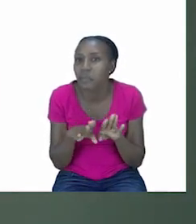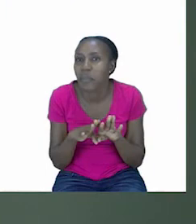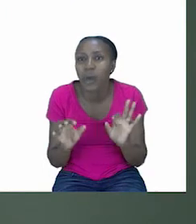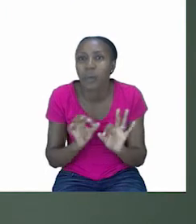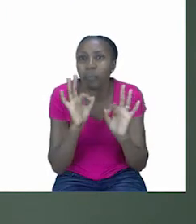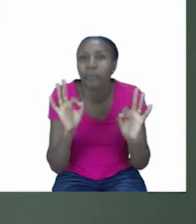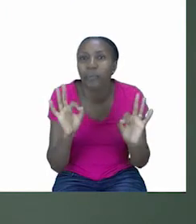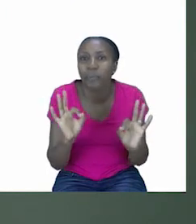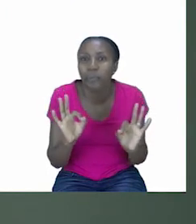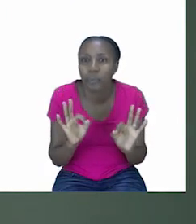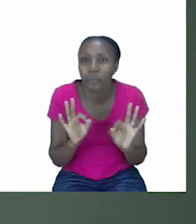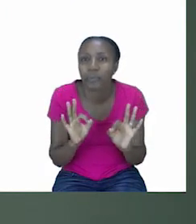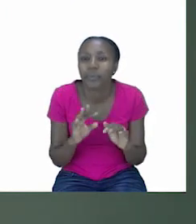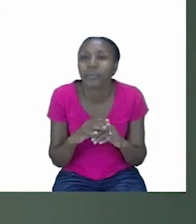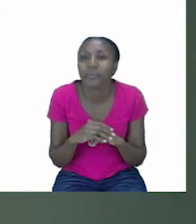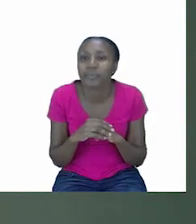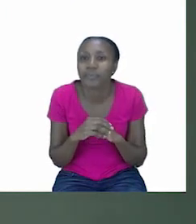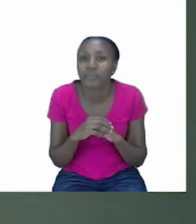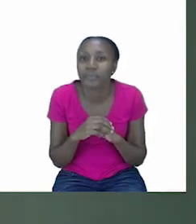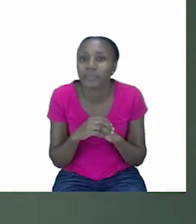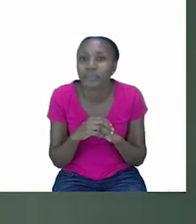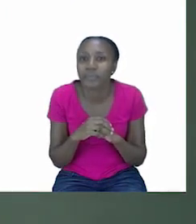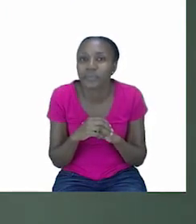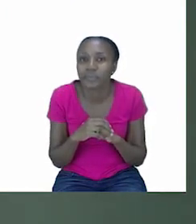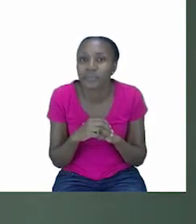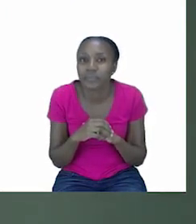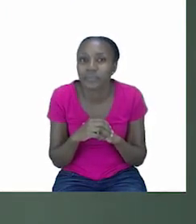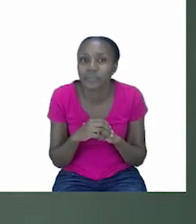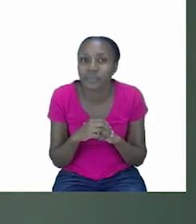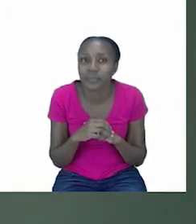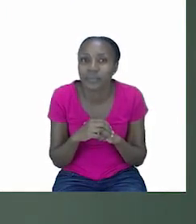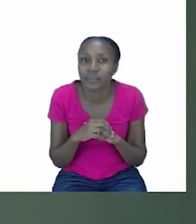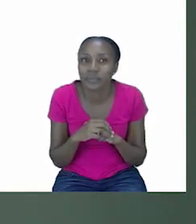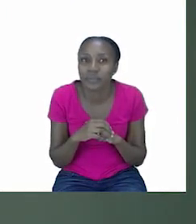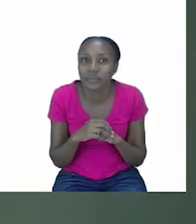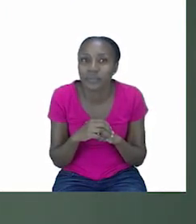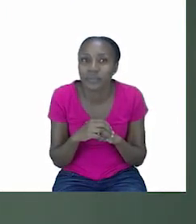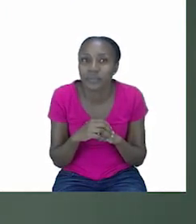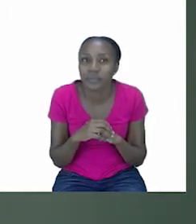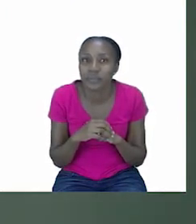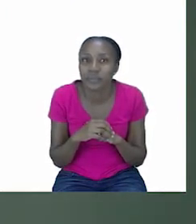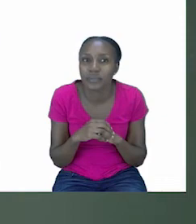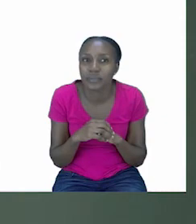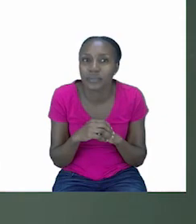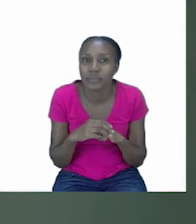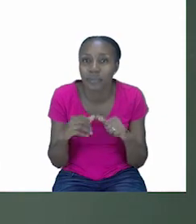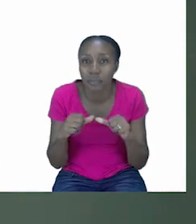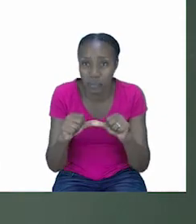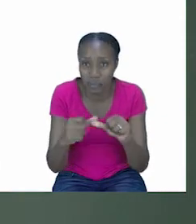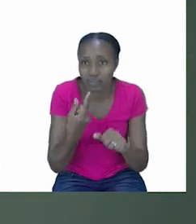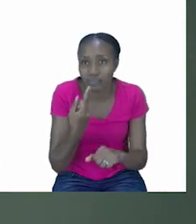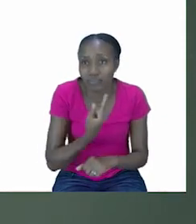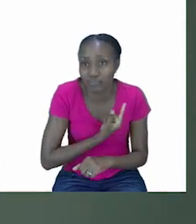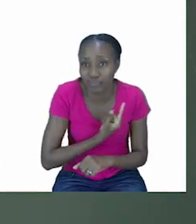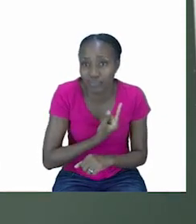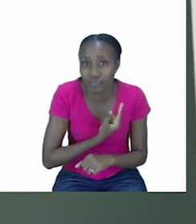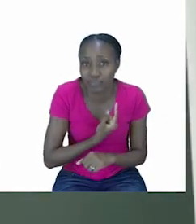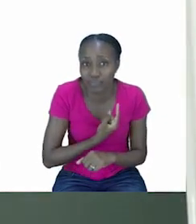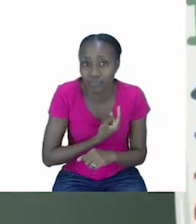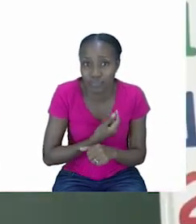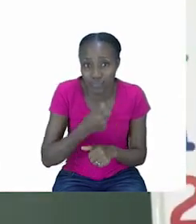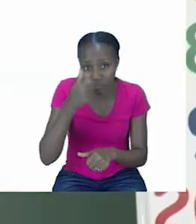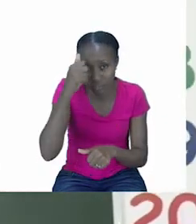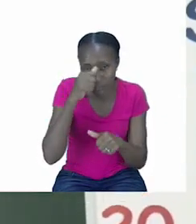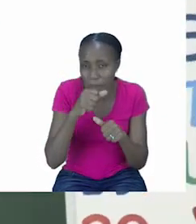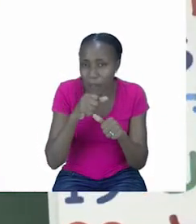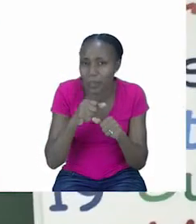your friend would love it. I would like you to continue this exercise by yourself. Remember, you can even